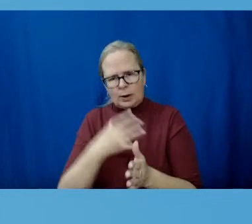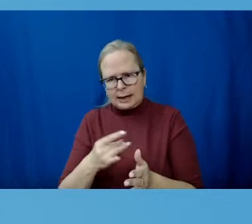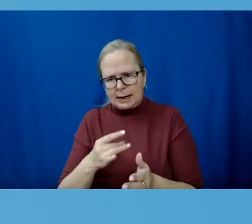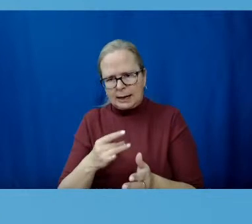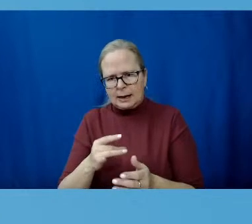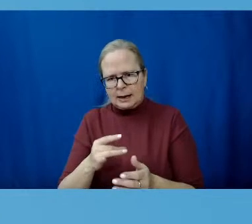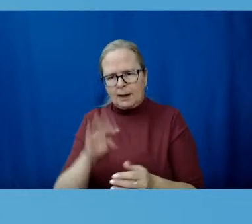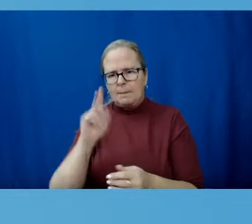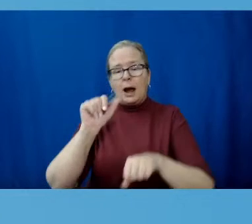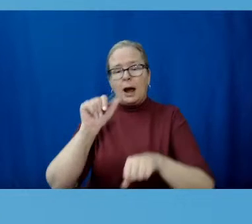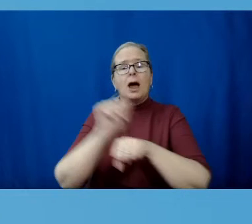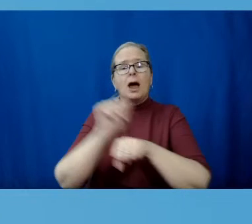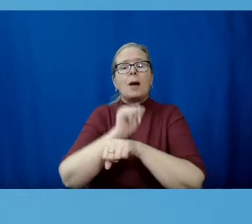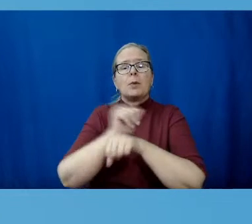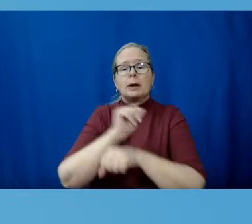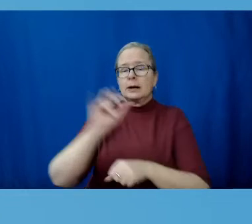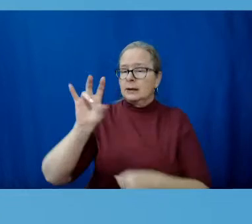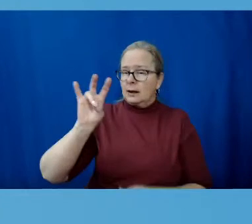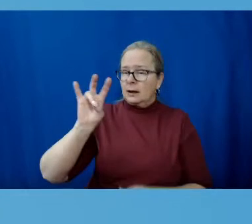restrictions,